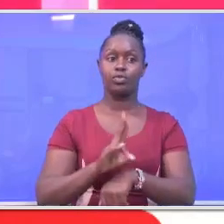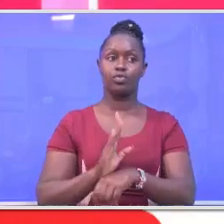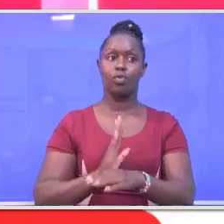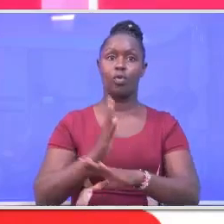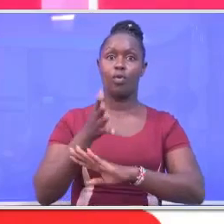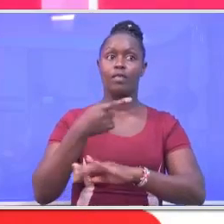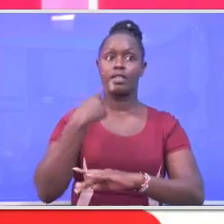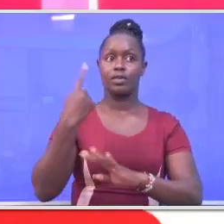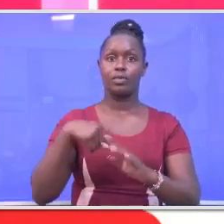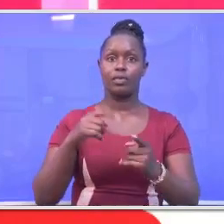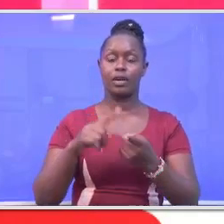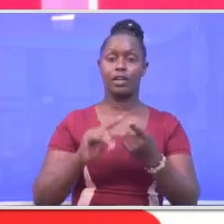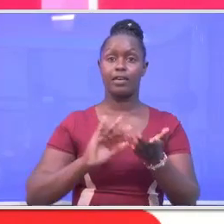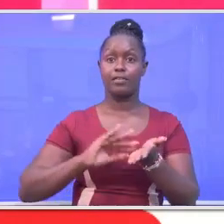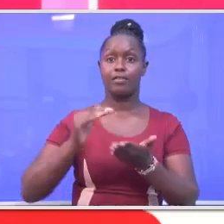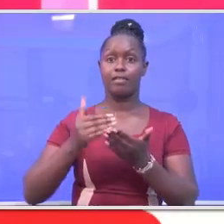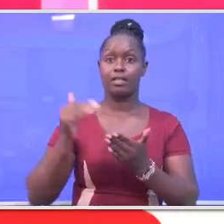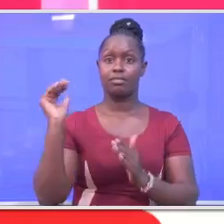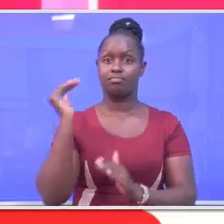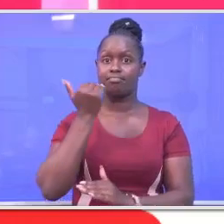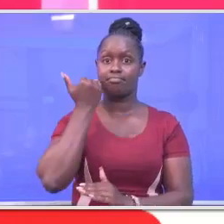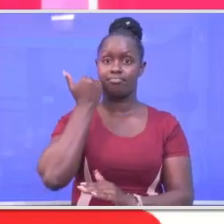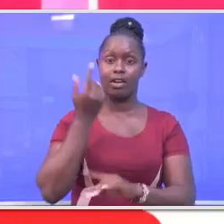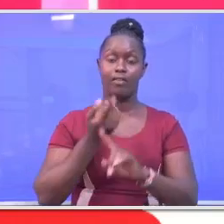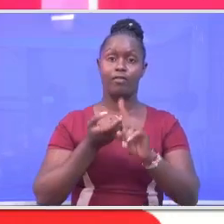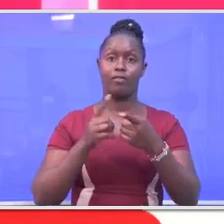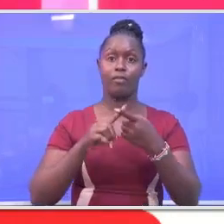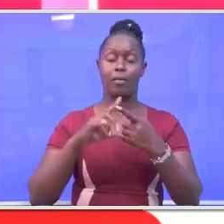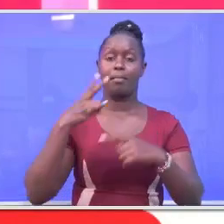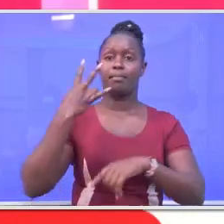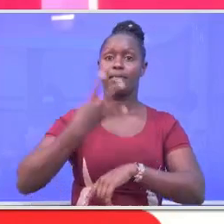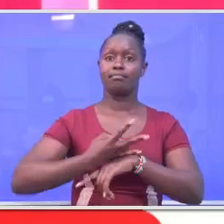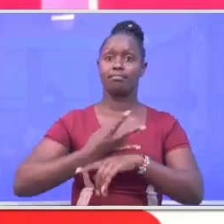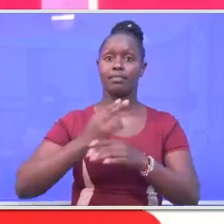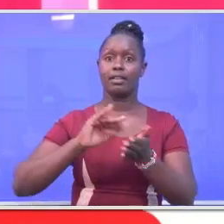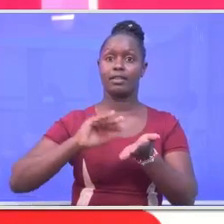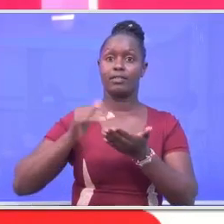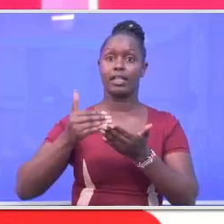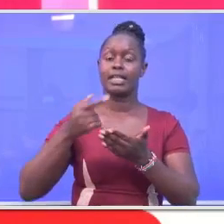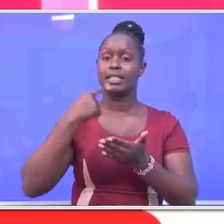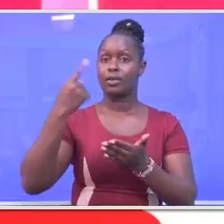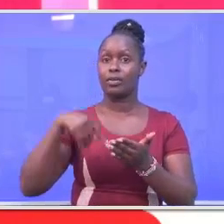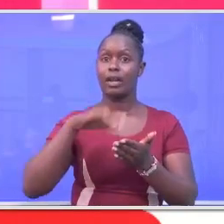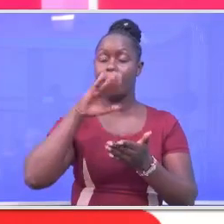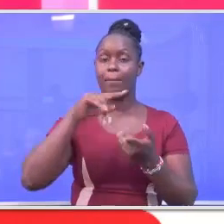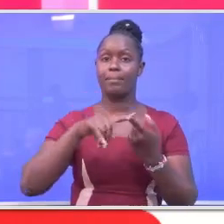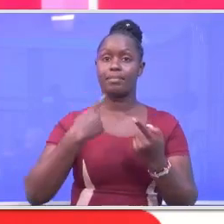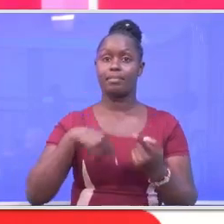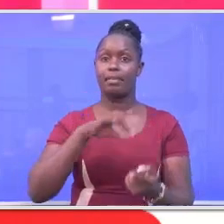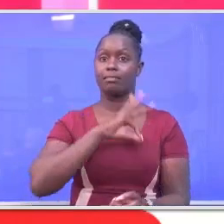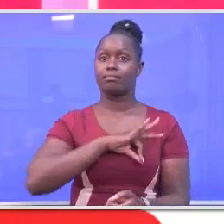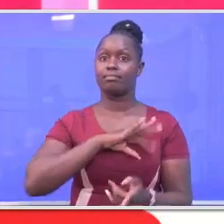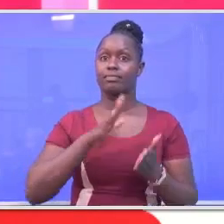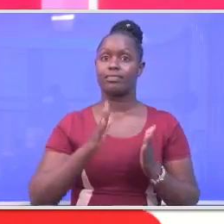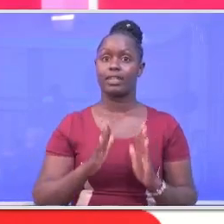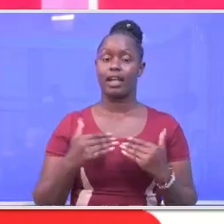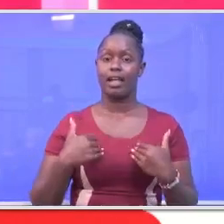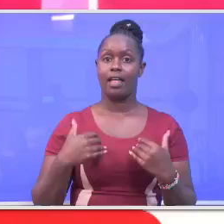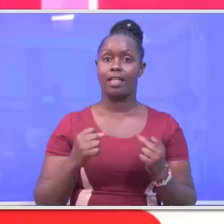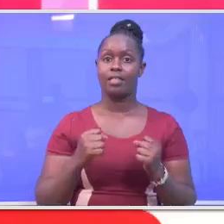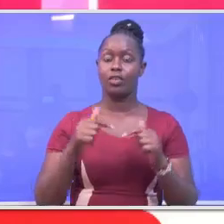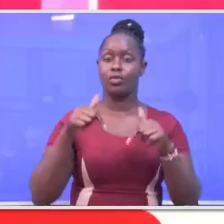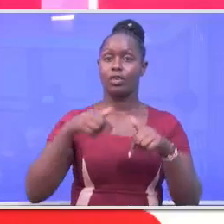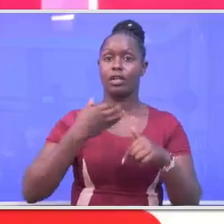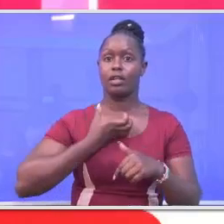of siphoning off funds from the National Health Insurance Fund in falsified claims by benefactor health facilities. Today, the owners